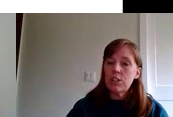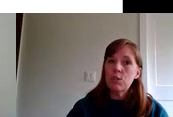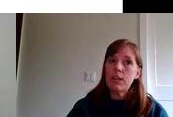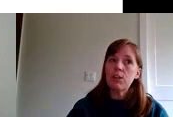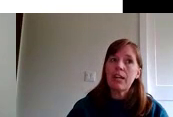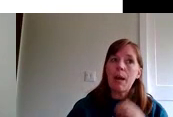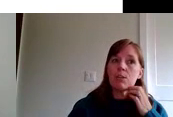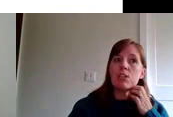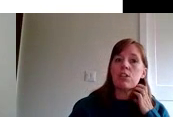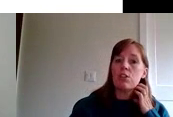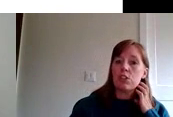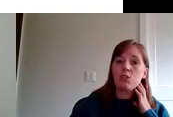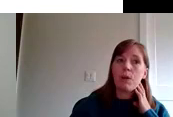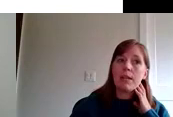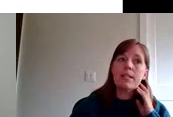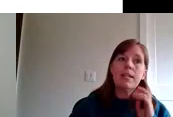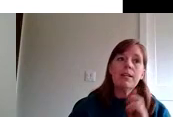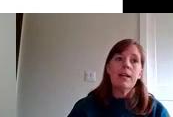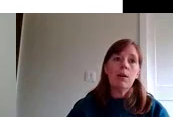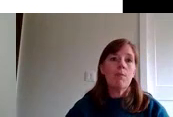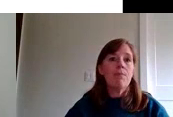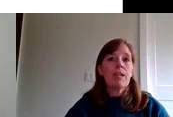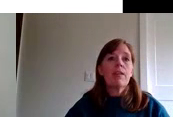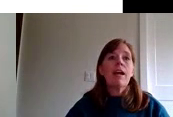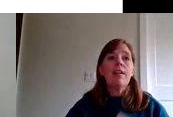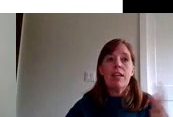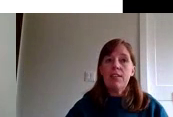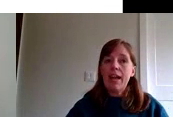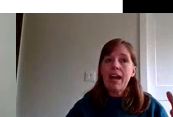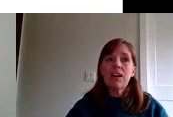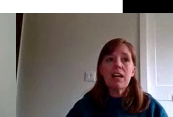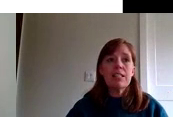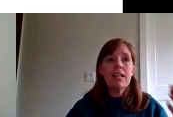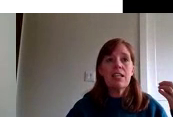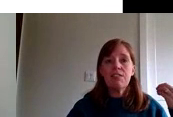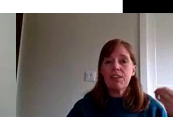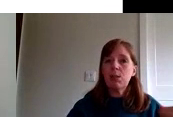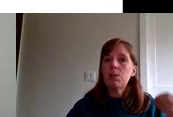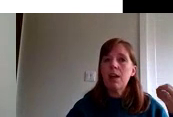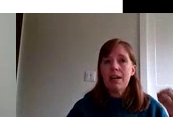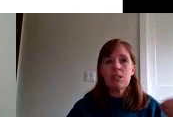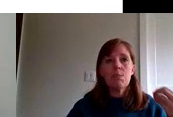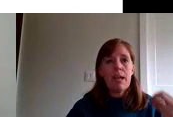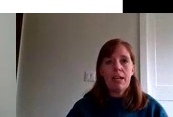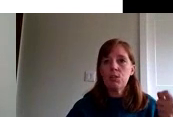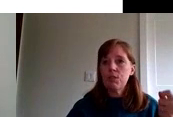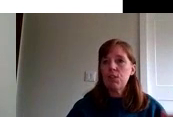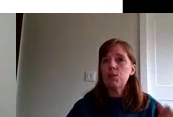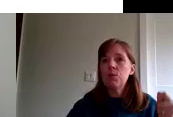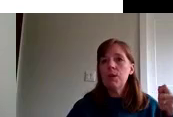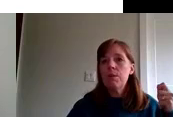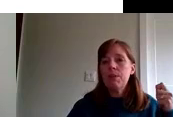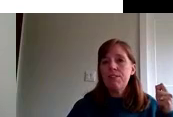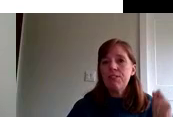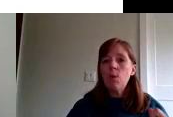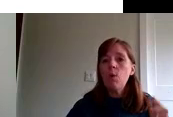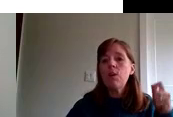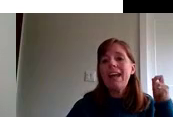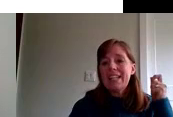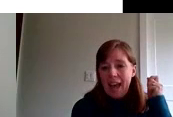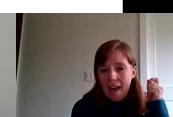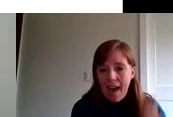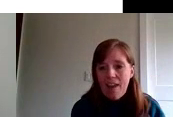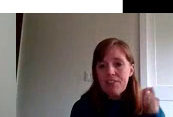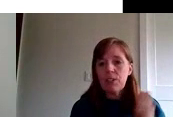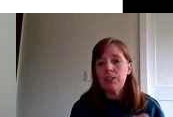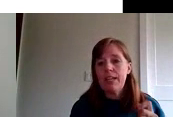those changes so that your captions are just right. And then have content available on demand to review